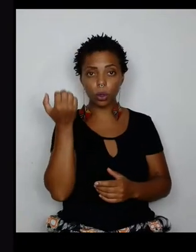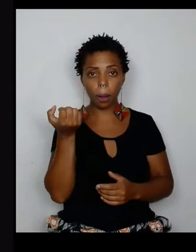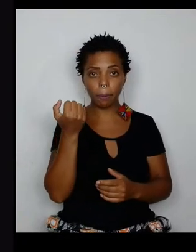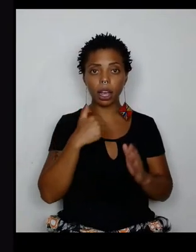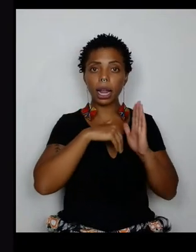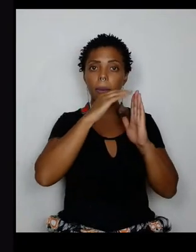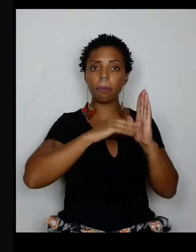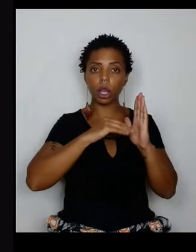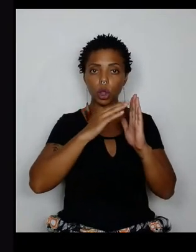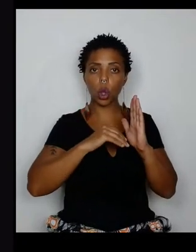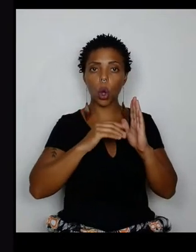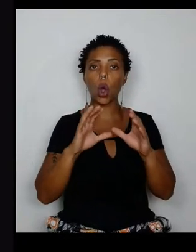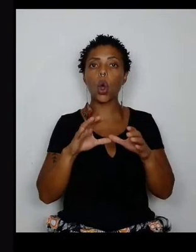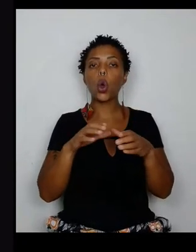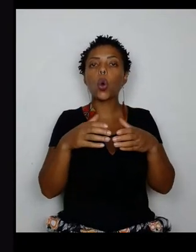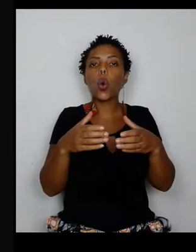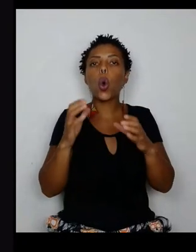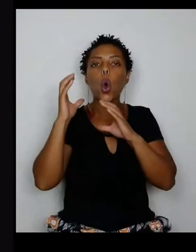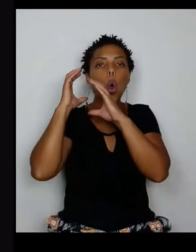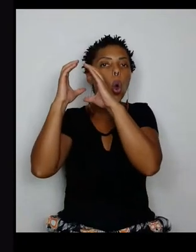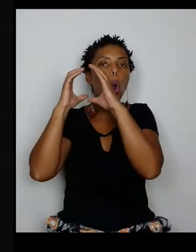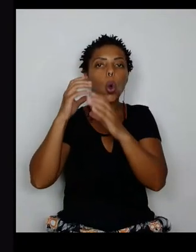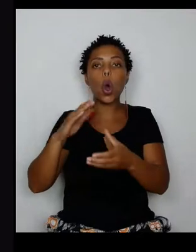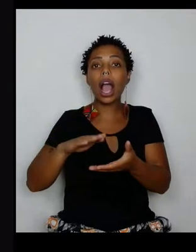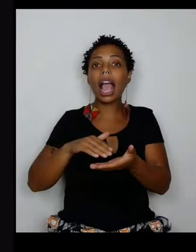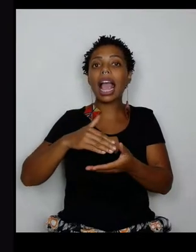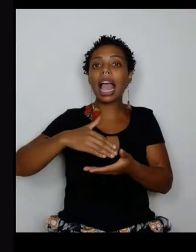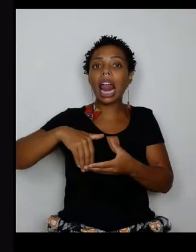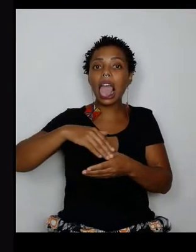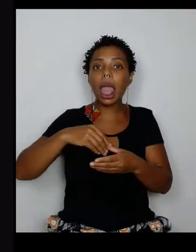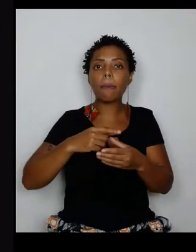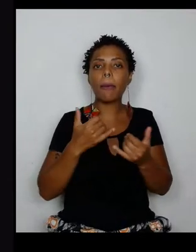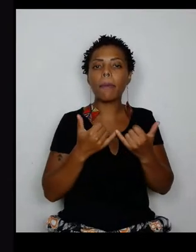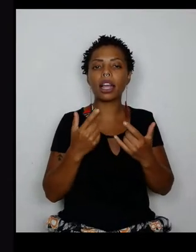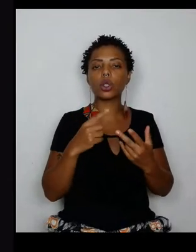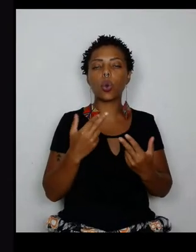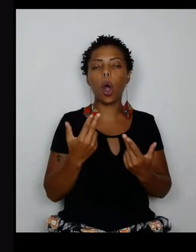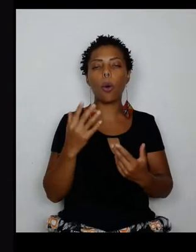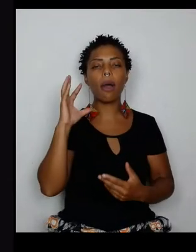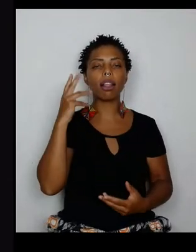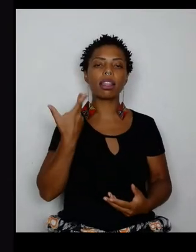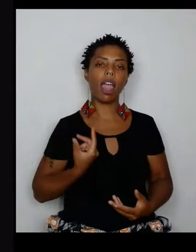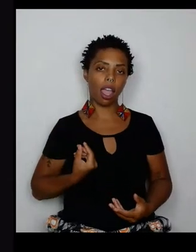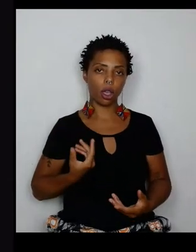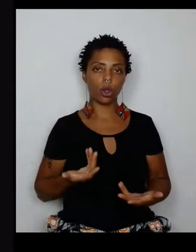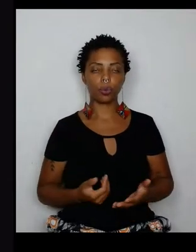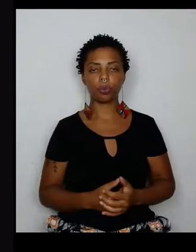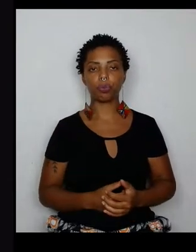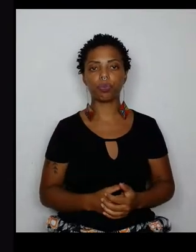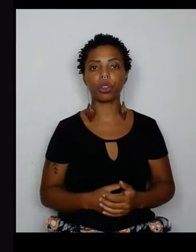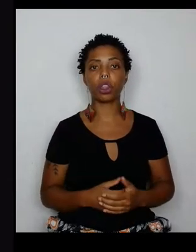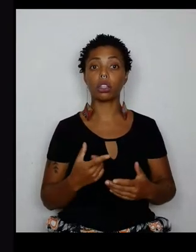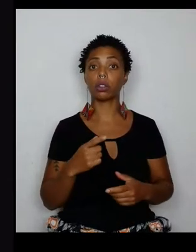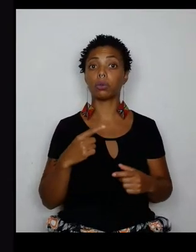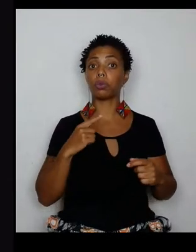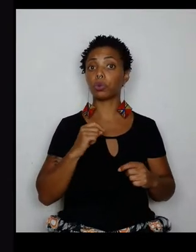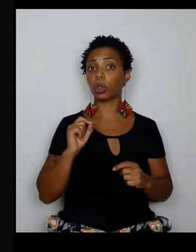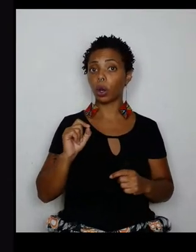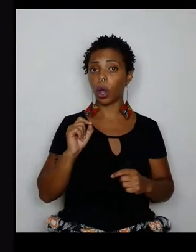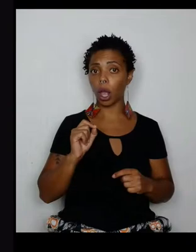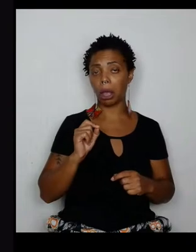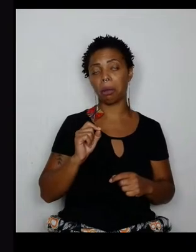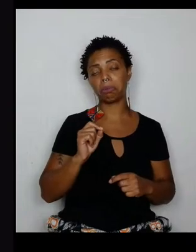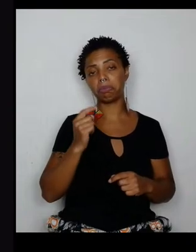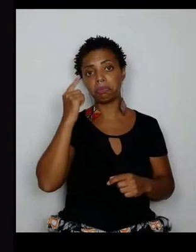suggests that hawaii may have been brought up in the culture and the customary indigenous rituals of the mahu